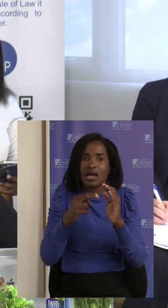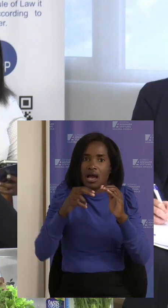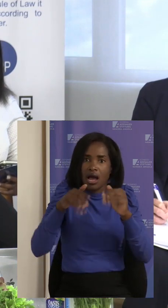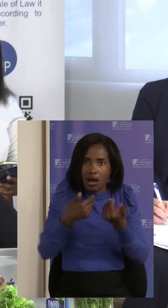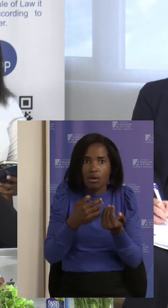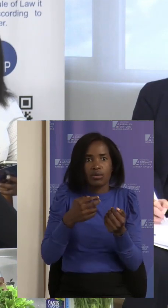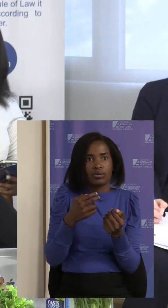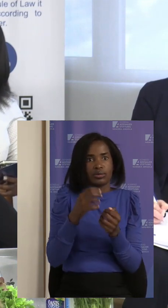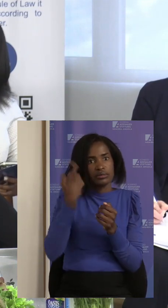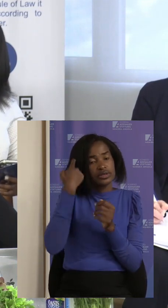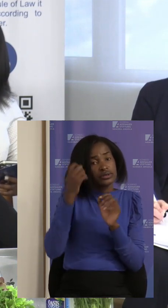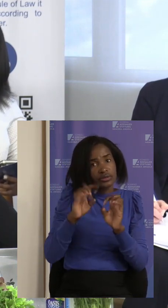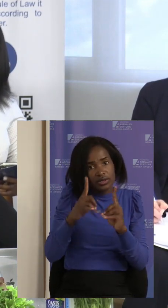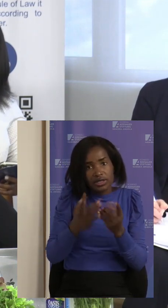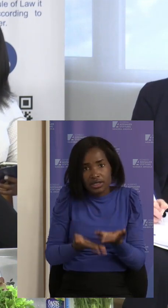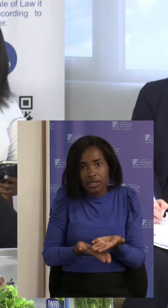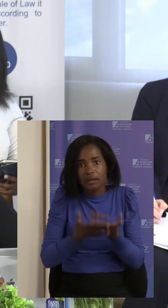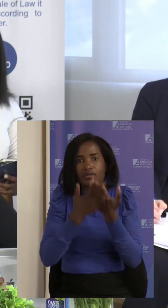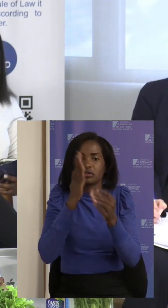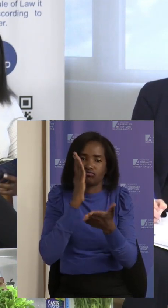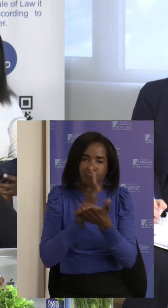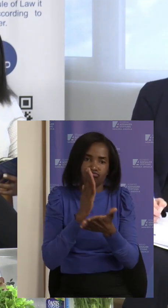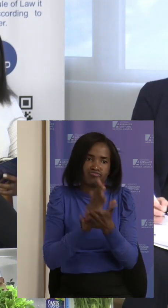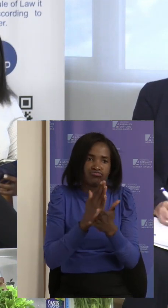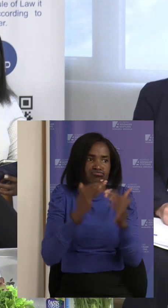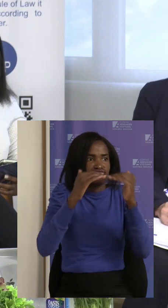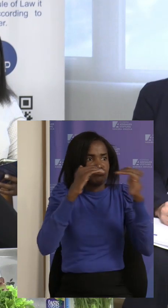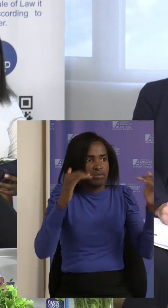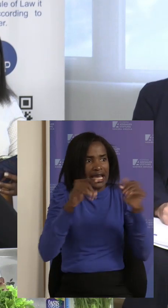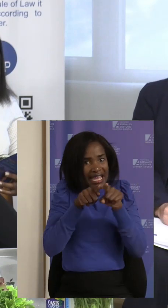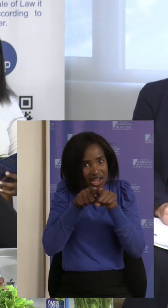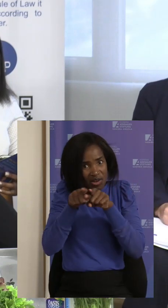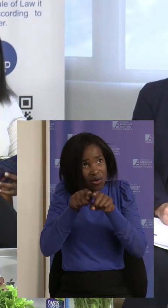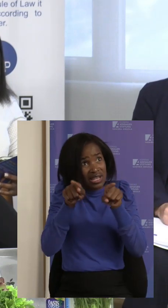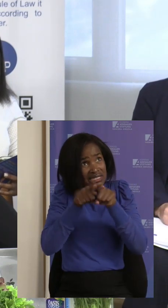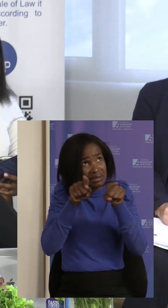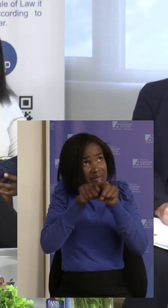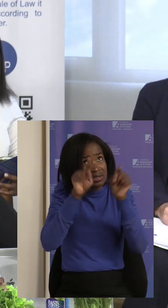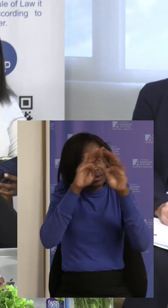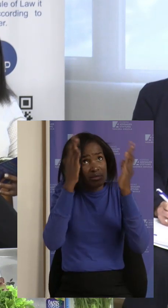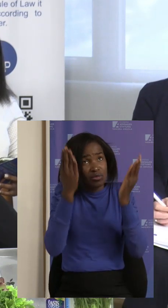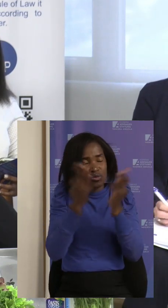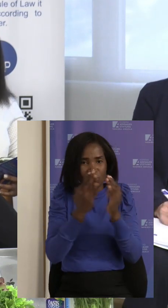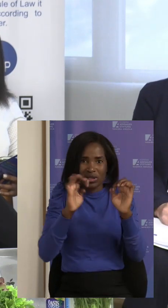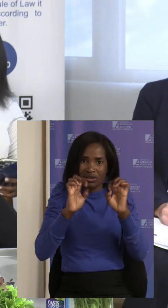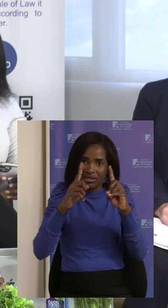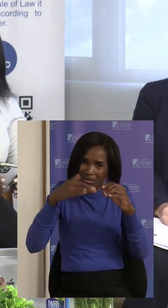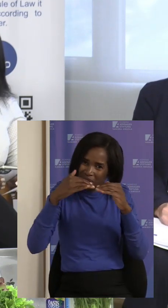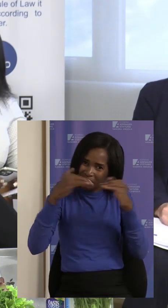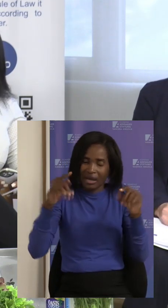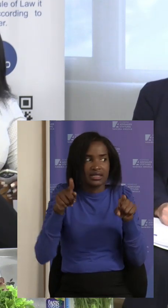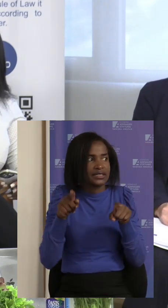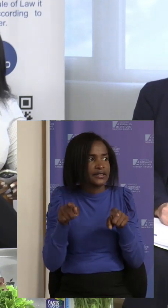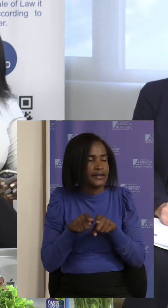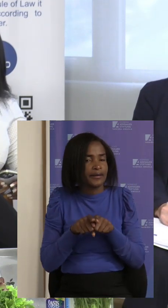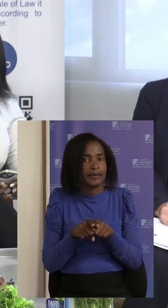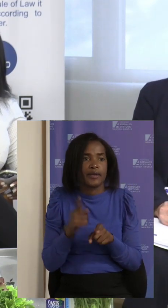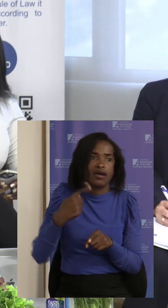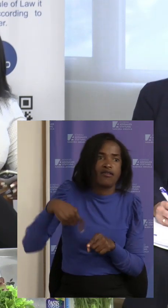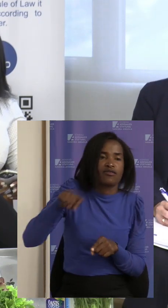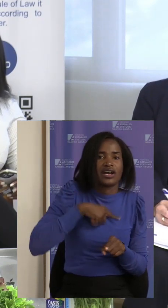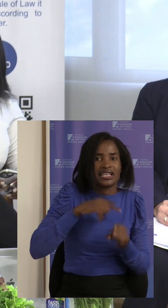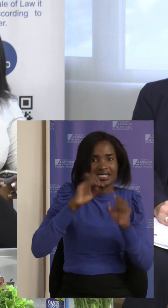we ensure to remain relevant and competitive. Yes, for us in education, arts